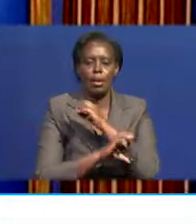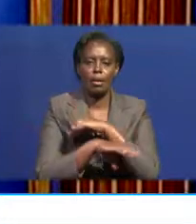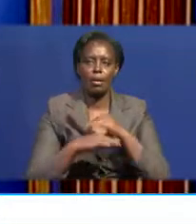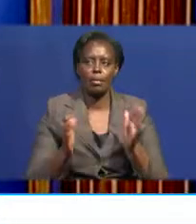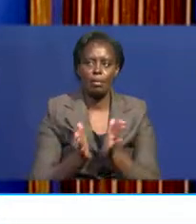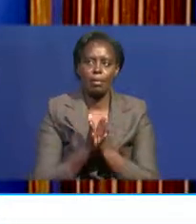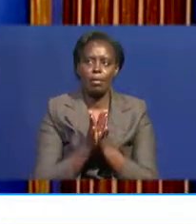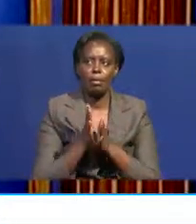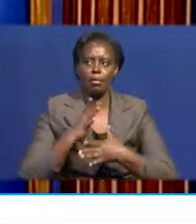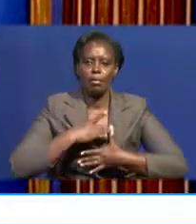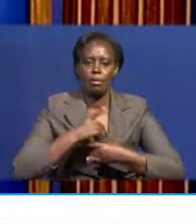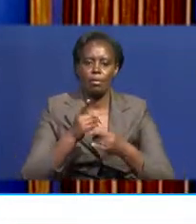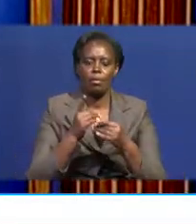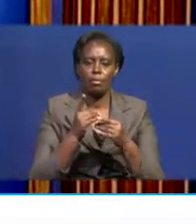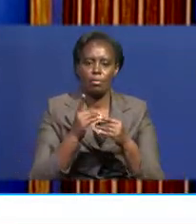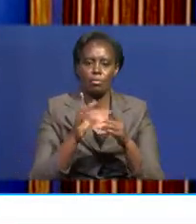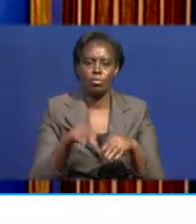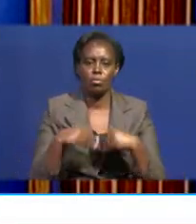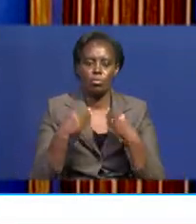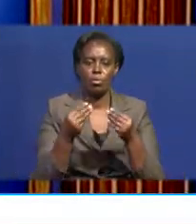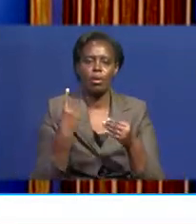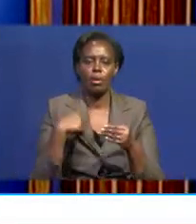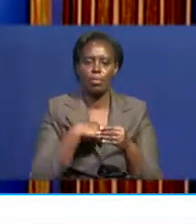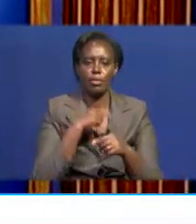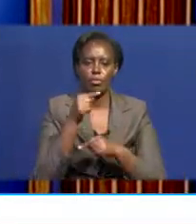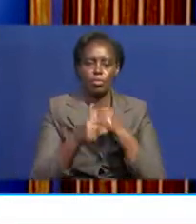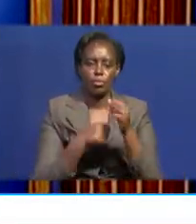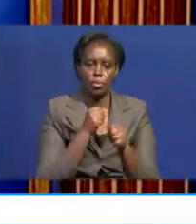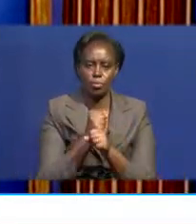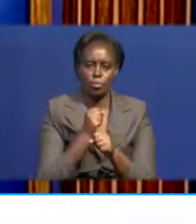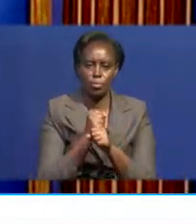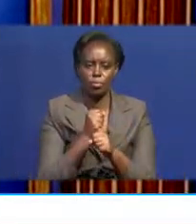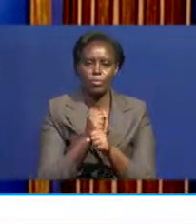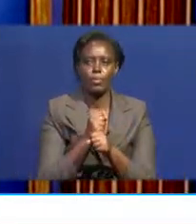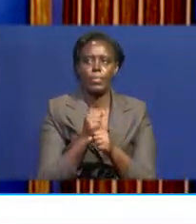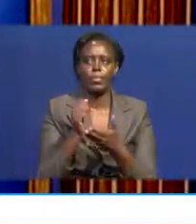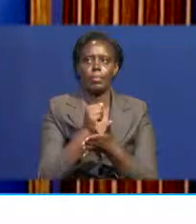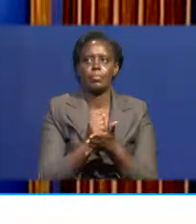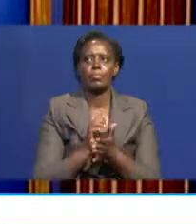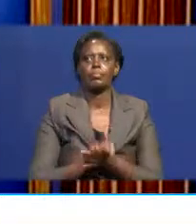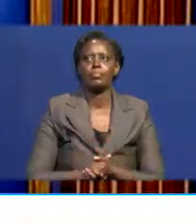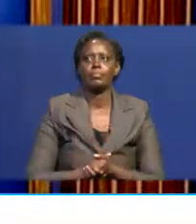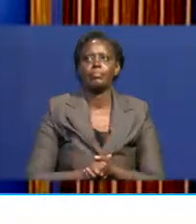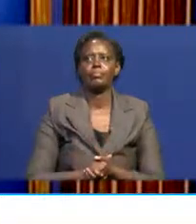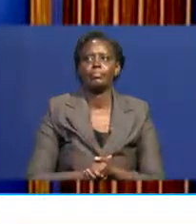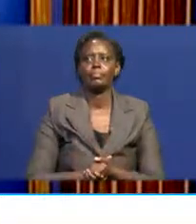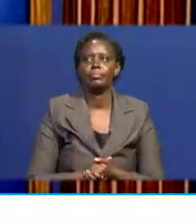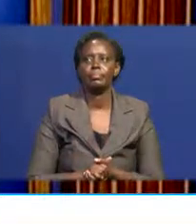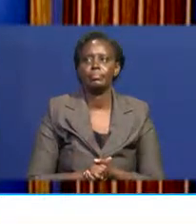of those whose interests you have committed to our charge. Amen.